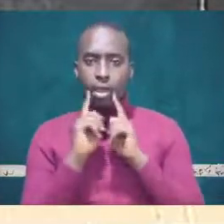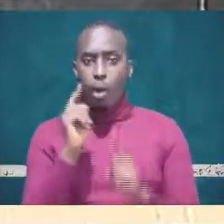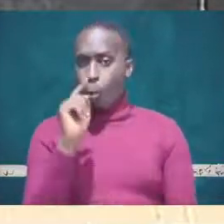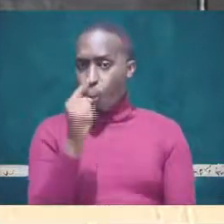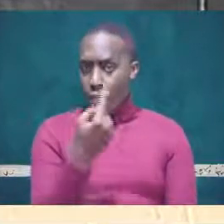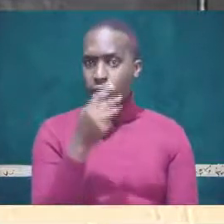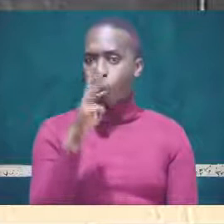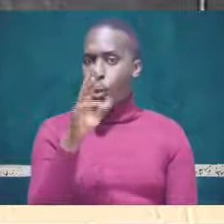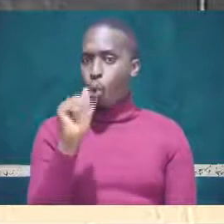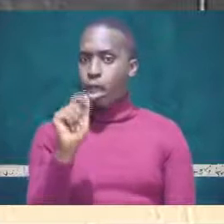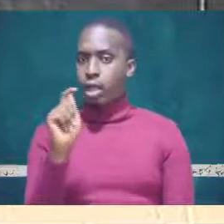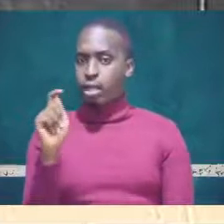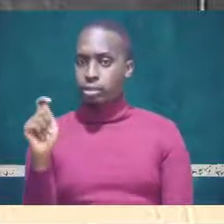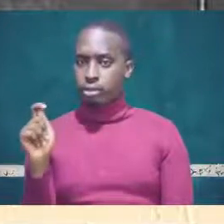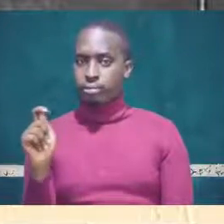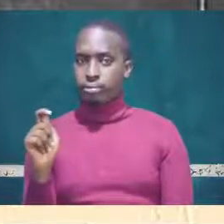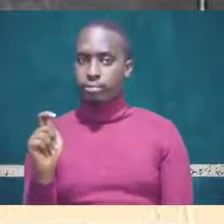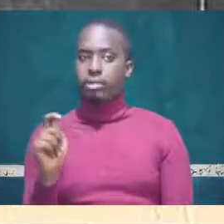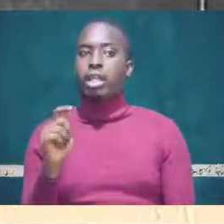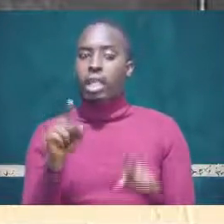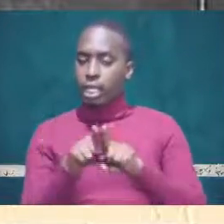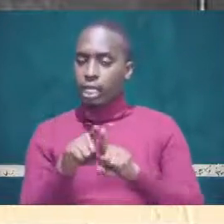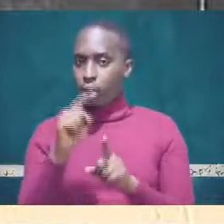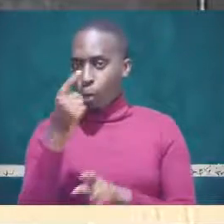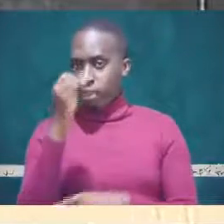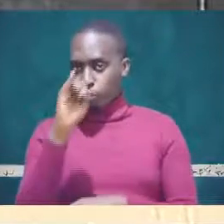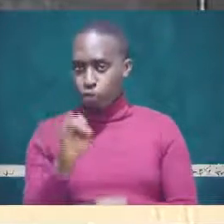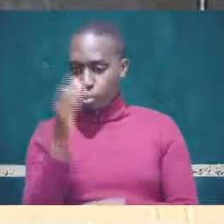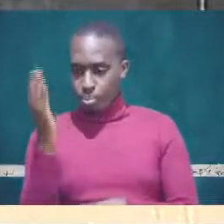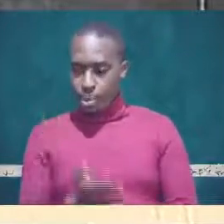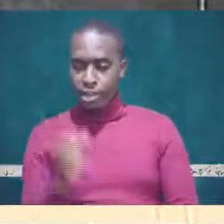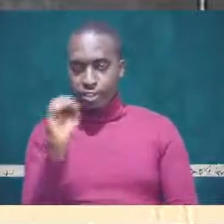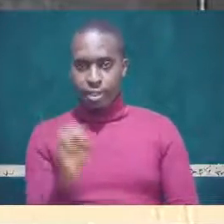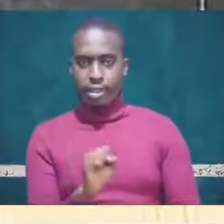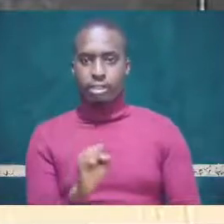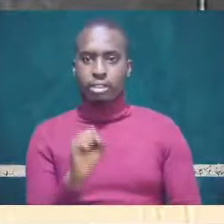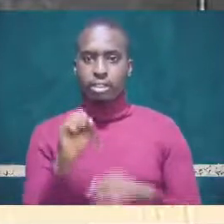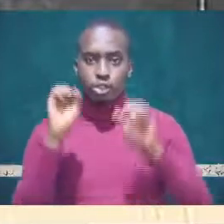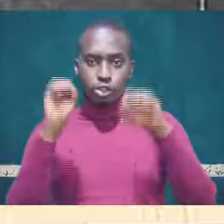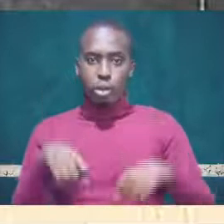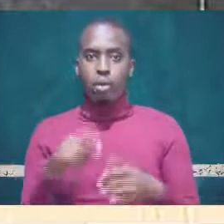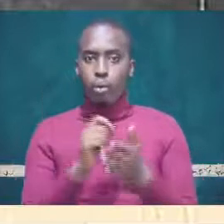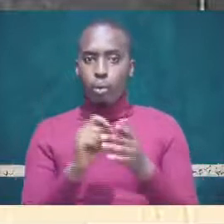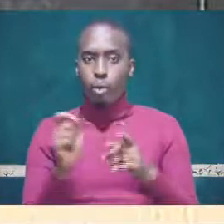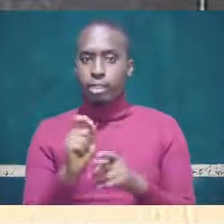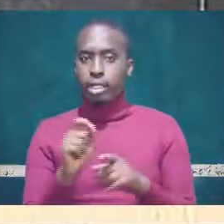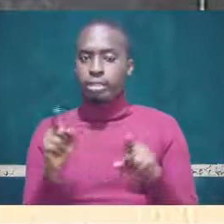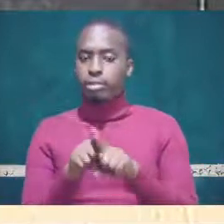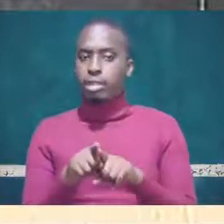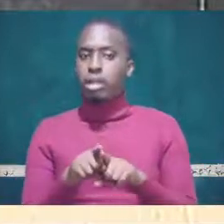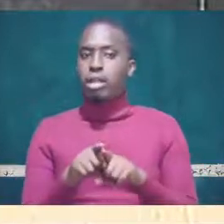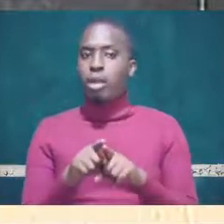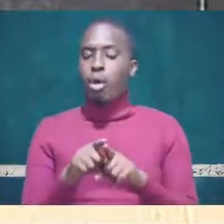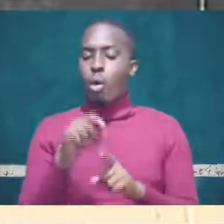watt is equal to 1 joule per second, which you can also write as